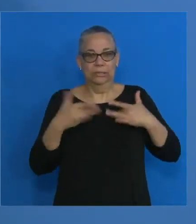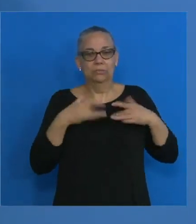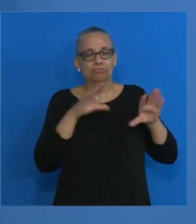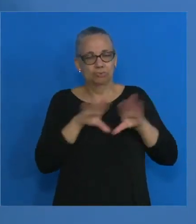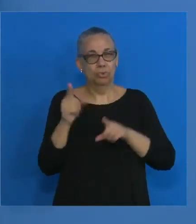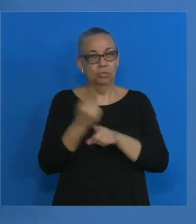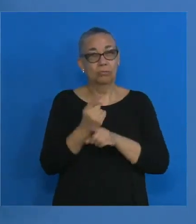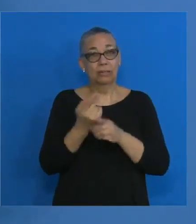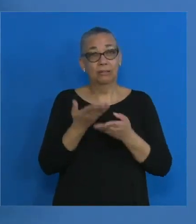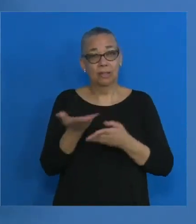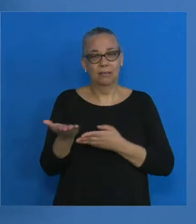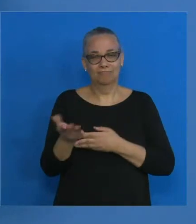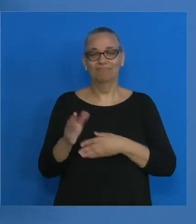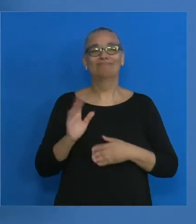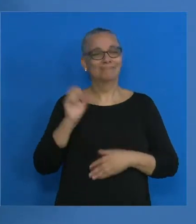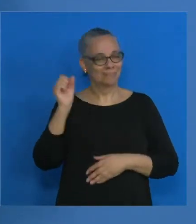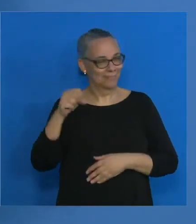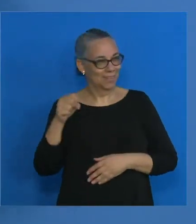to get their tests. That's right.